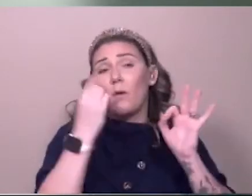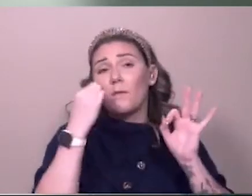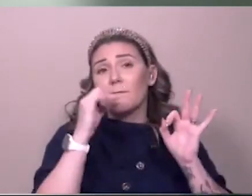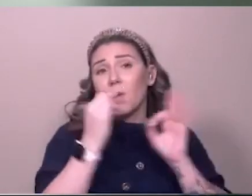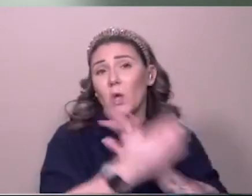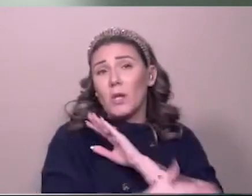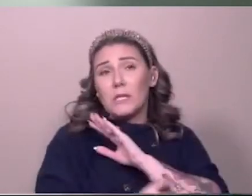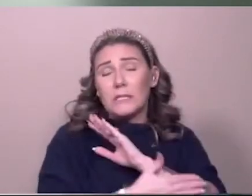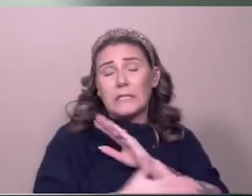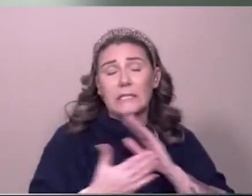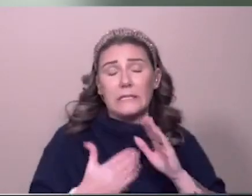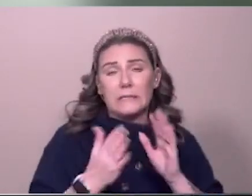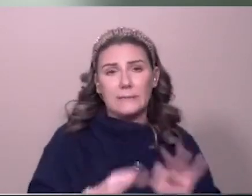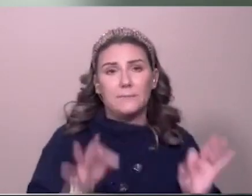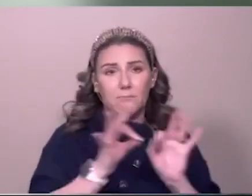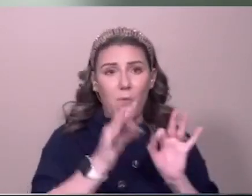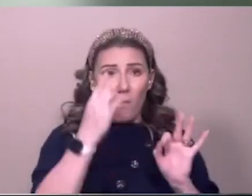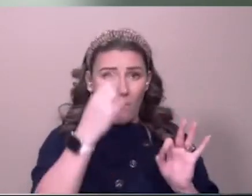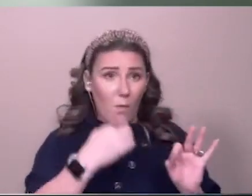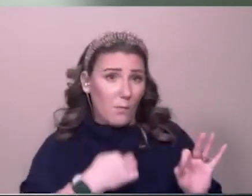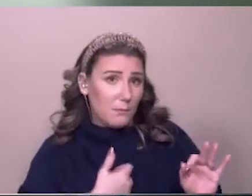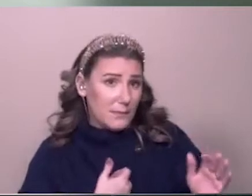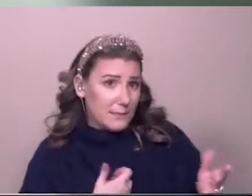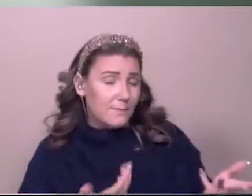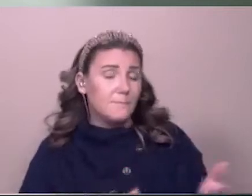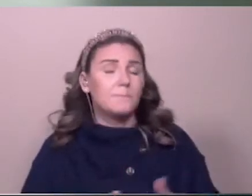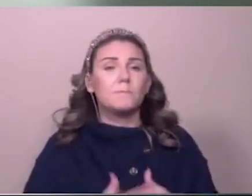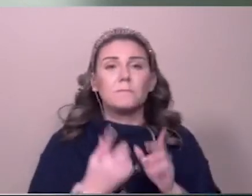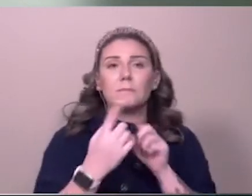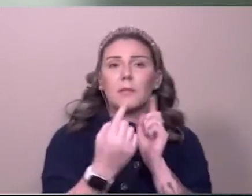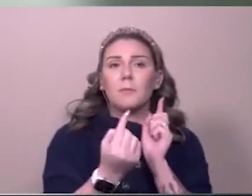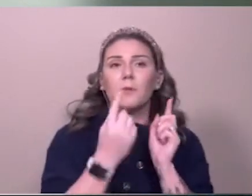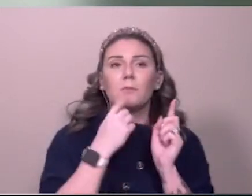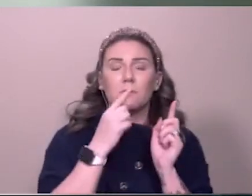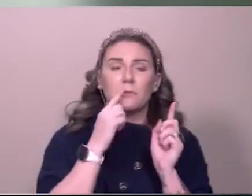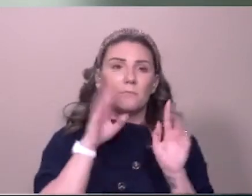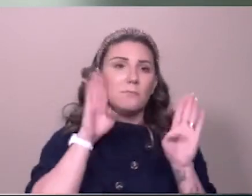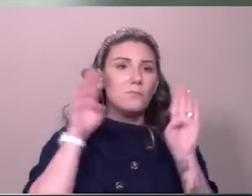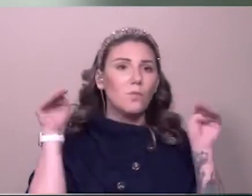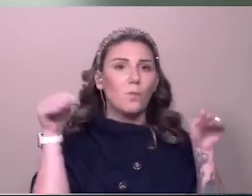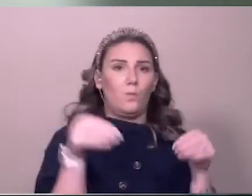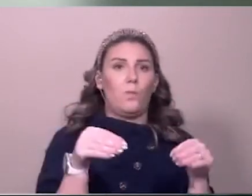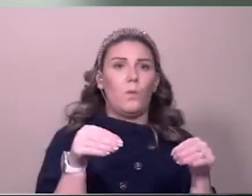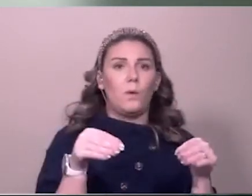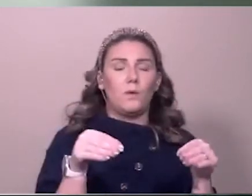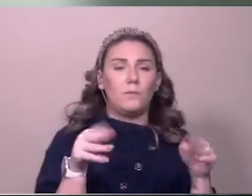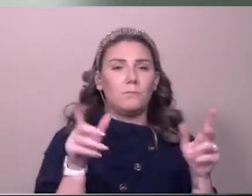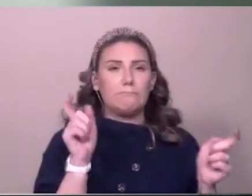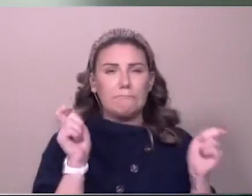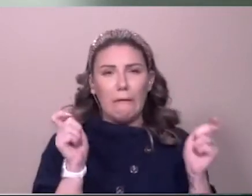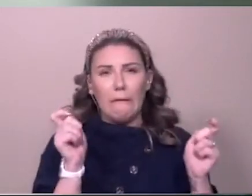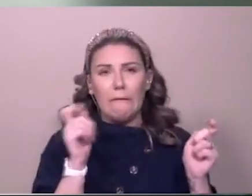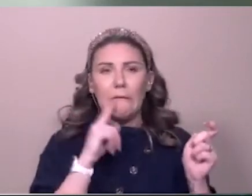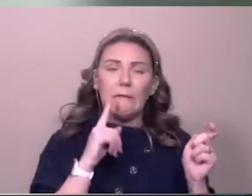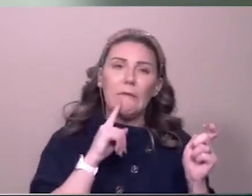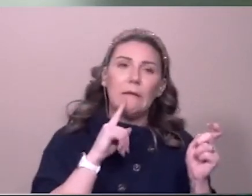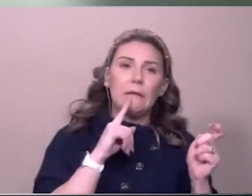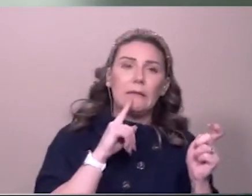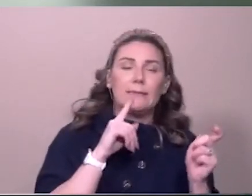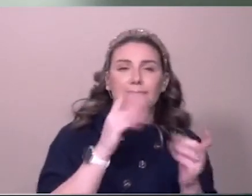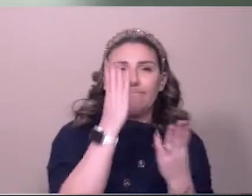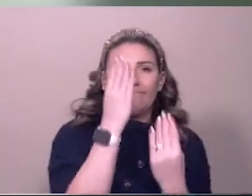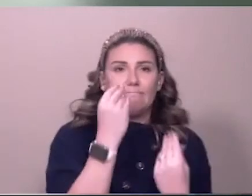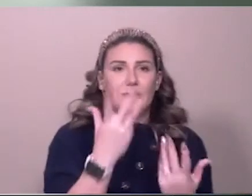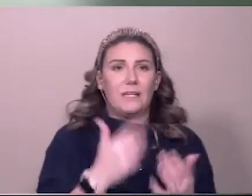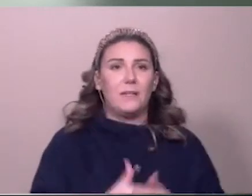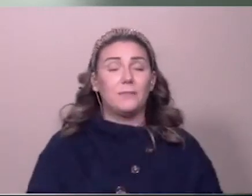really important for me, as opposed to, just drilling down on these minutiae of data. So I think it was